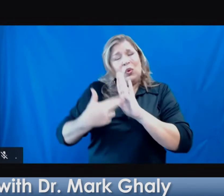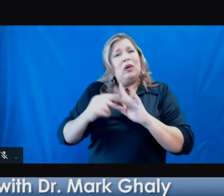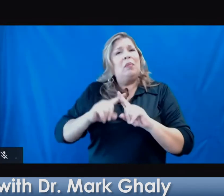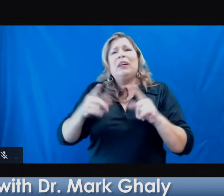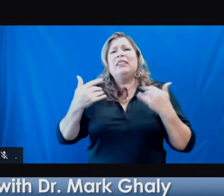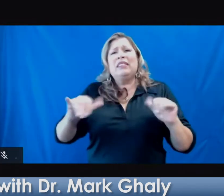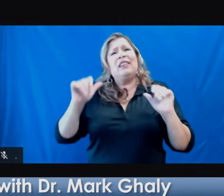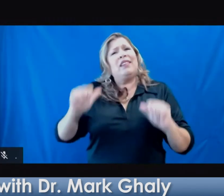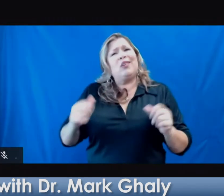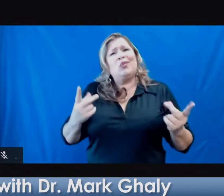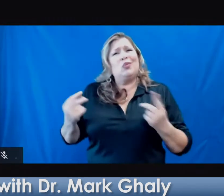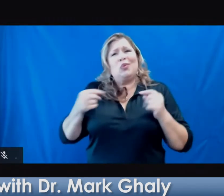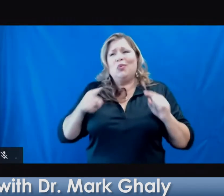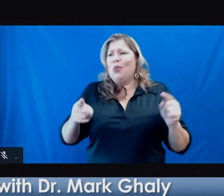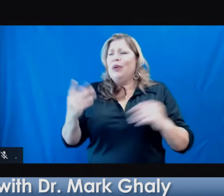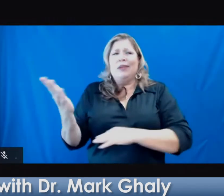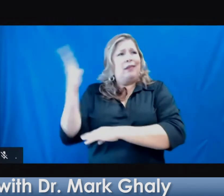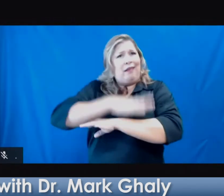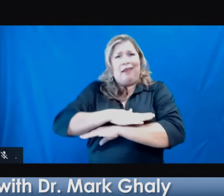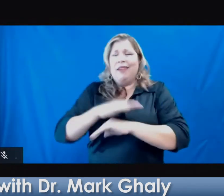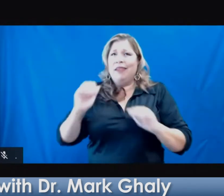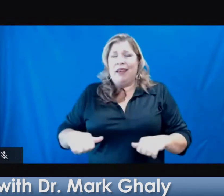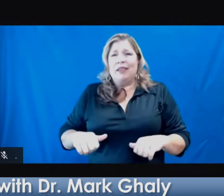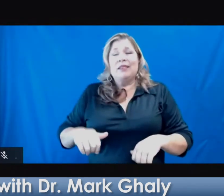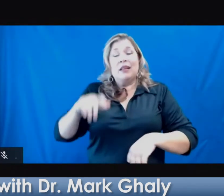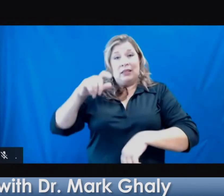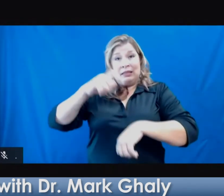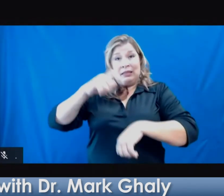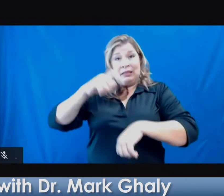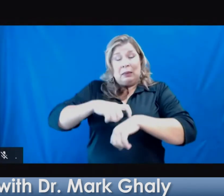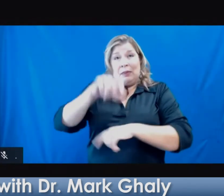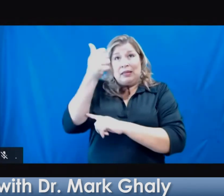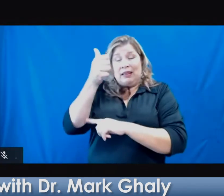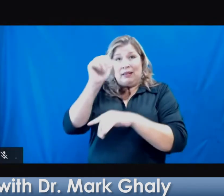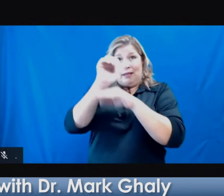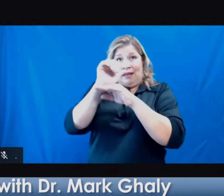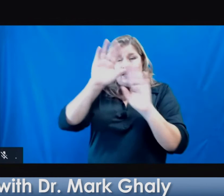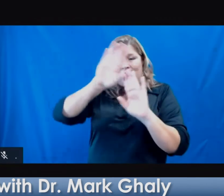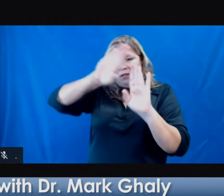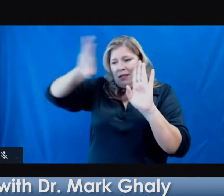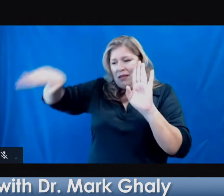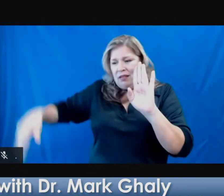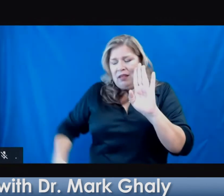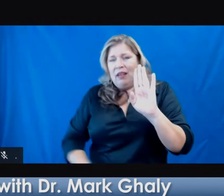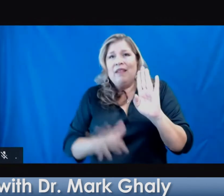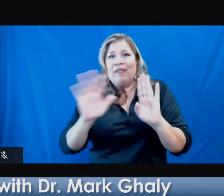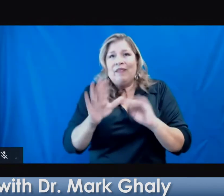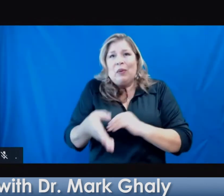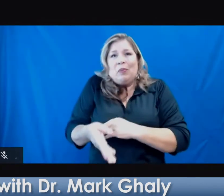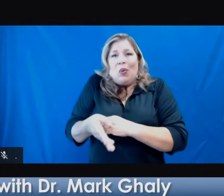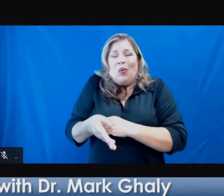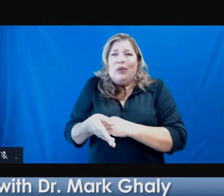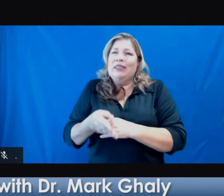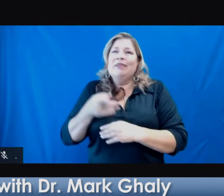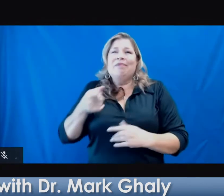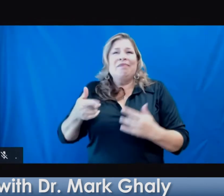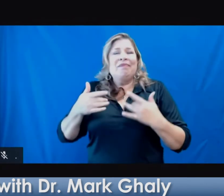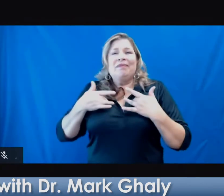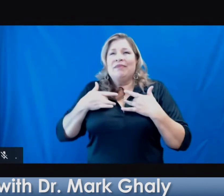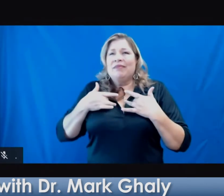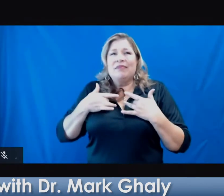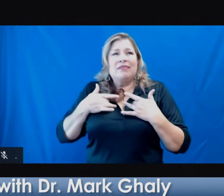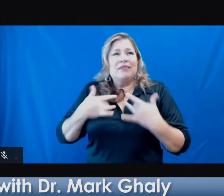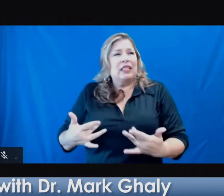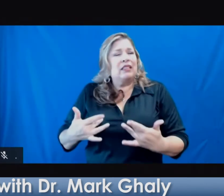day, starting with this 10 to 5 period where often activities that might happen either in businesses